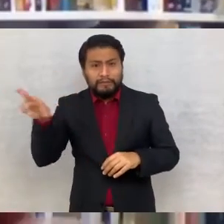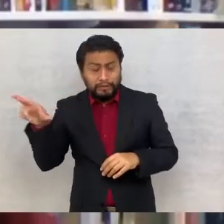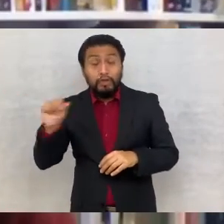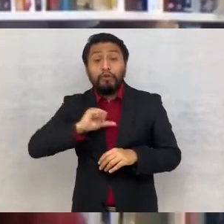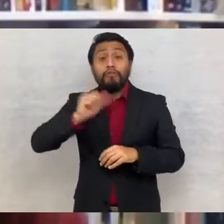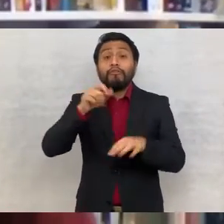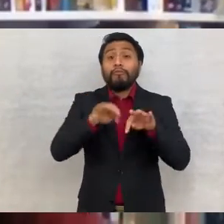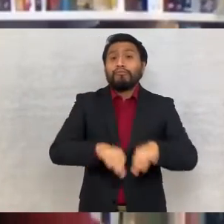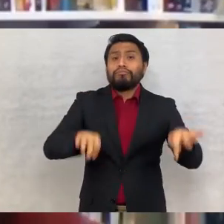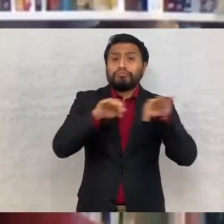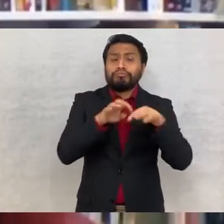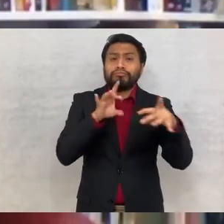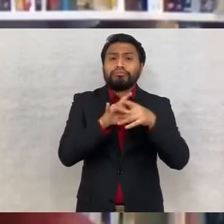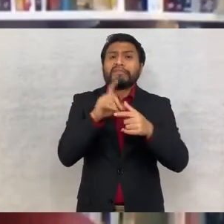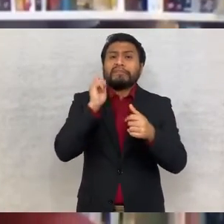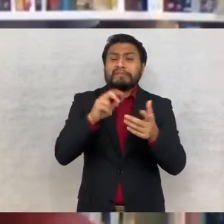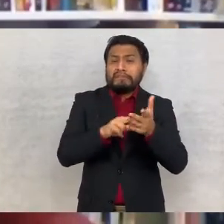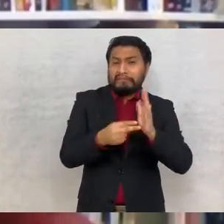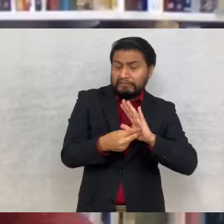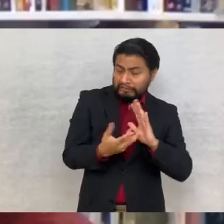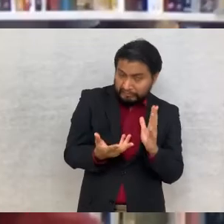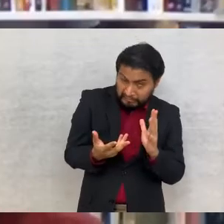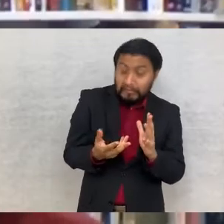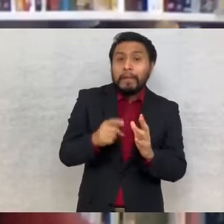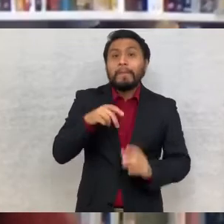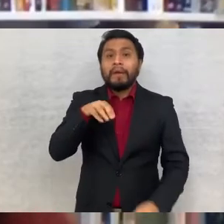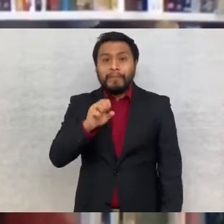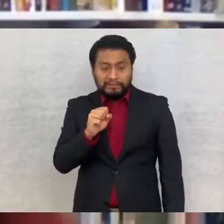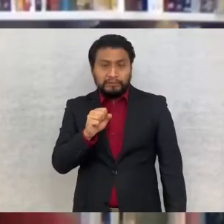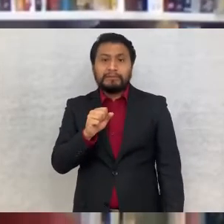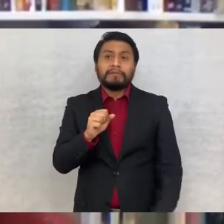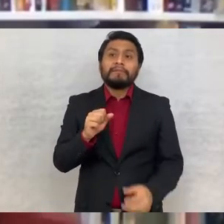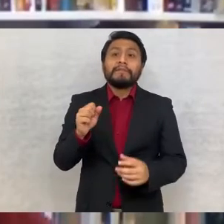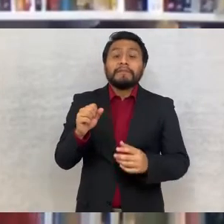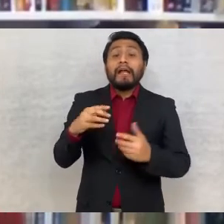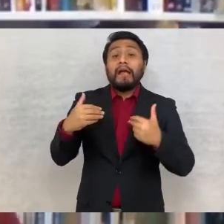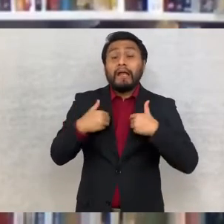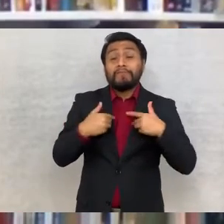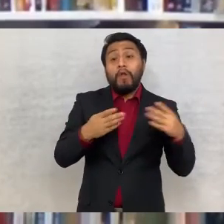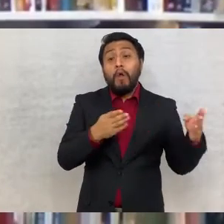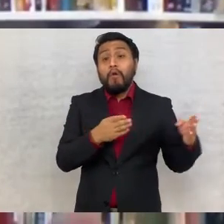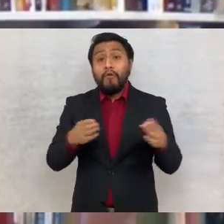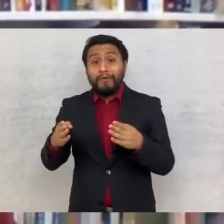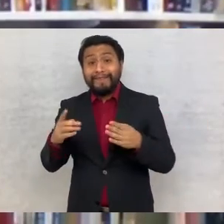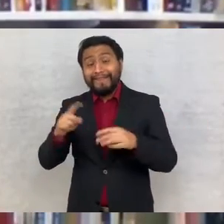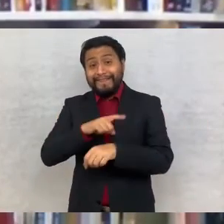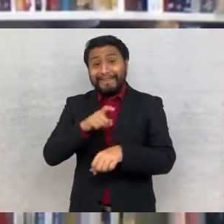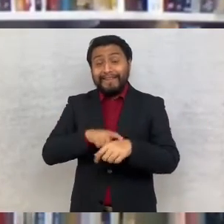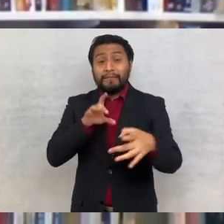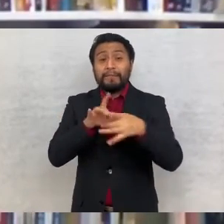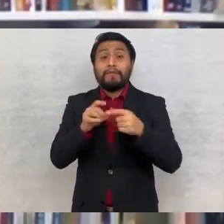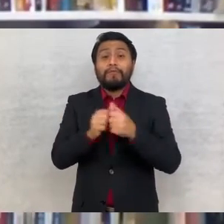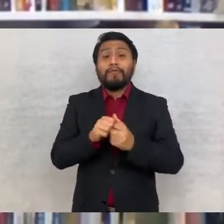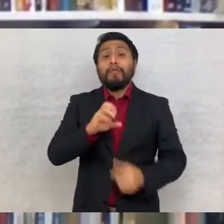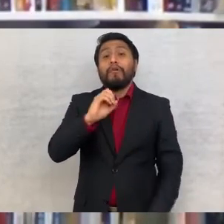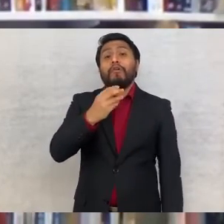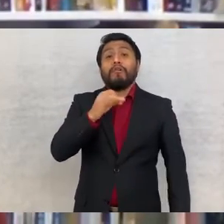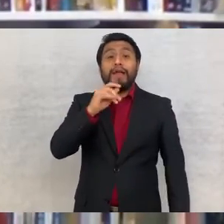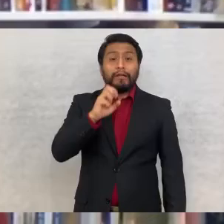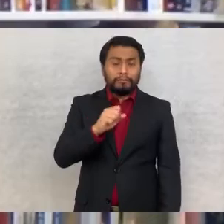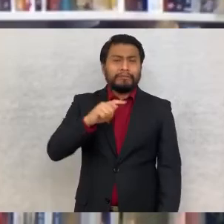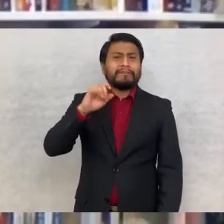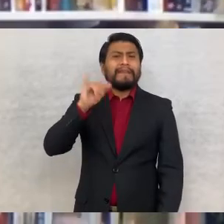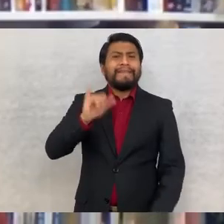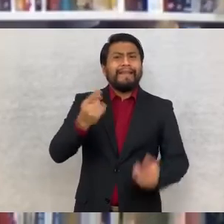and religion. Another important issue has to do with an added premise, namely the chronological order in relation to the